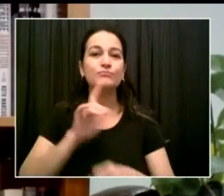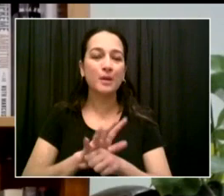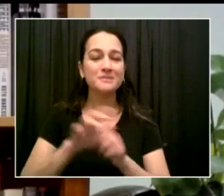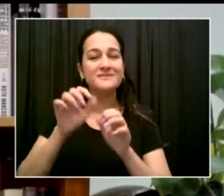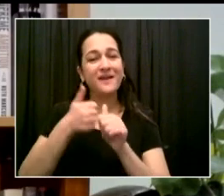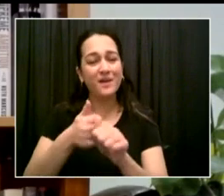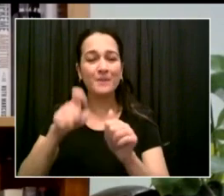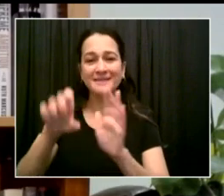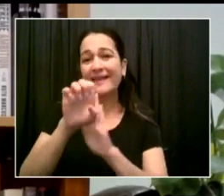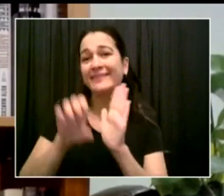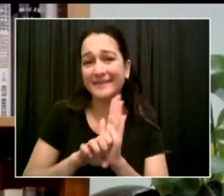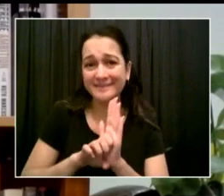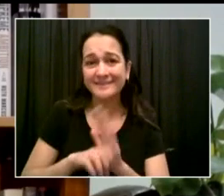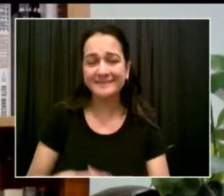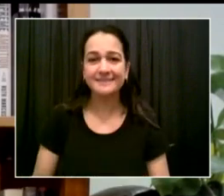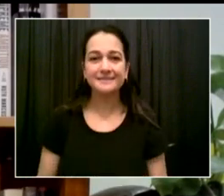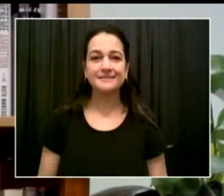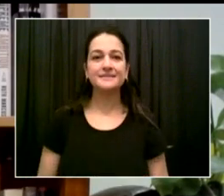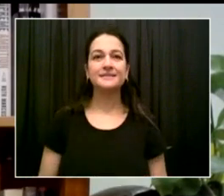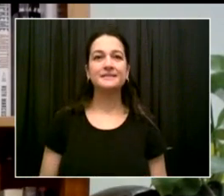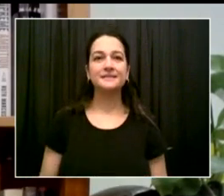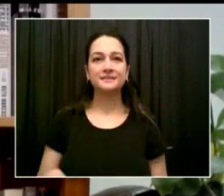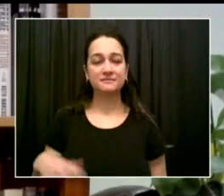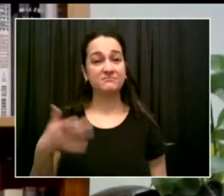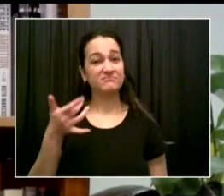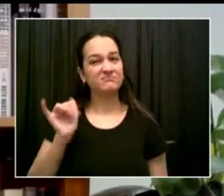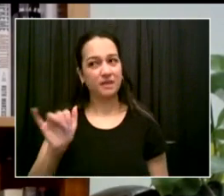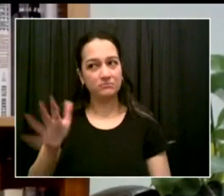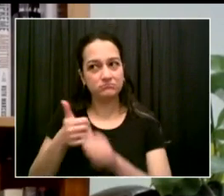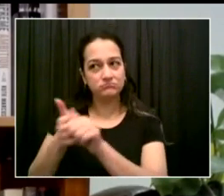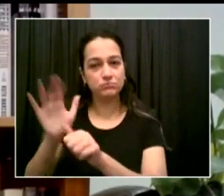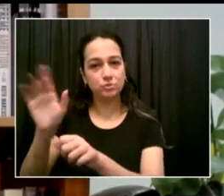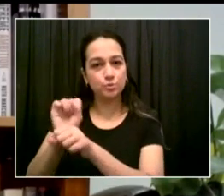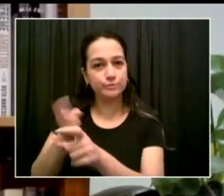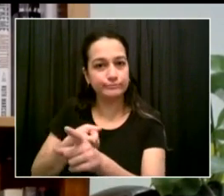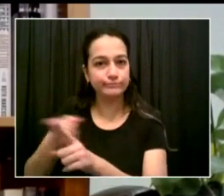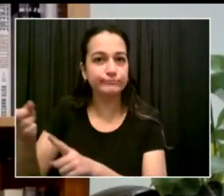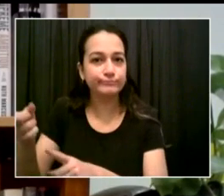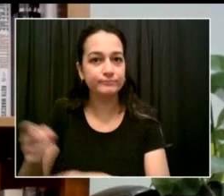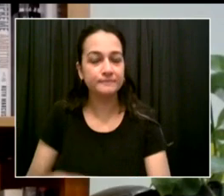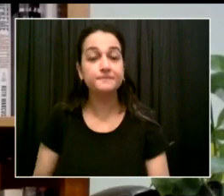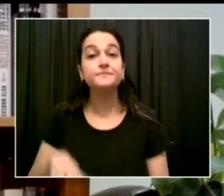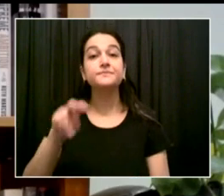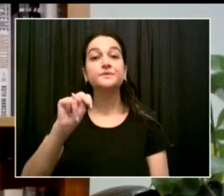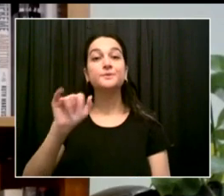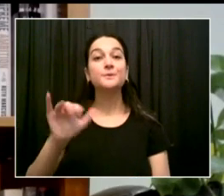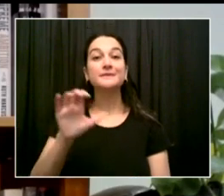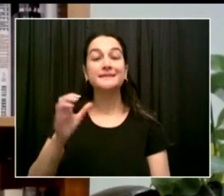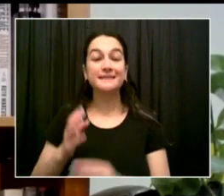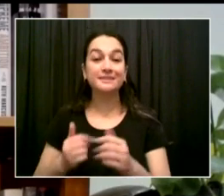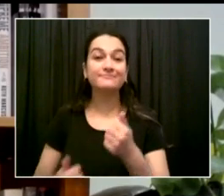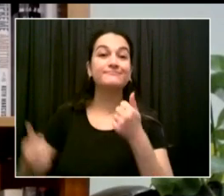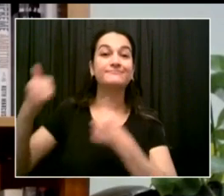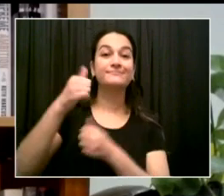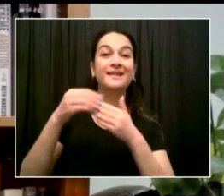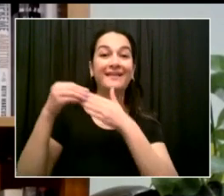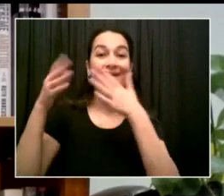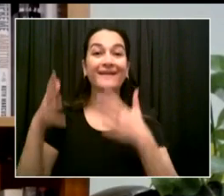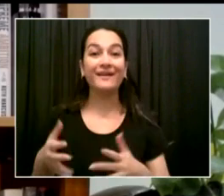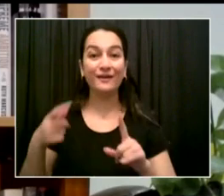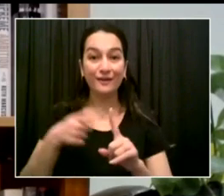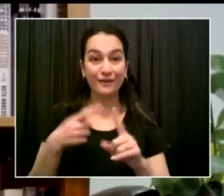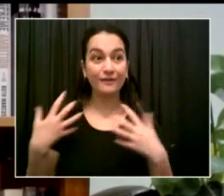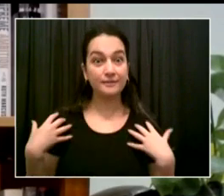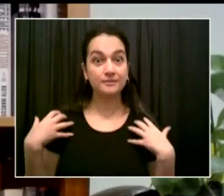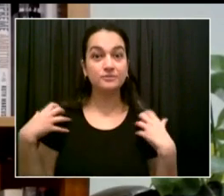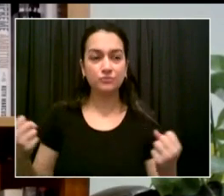York City is taking the lead on this, being courageous, and doing the right thing, and making healthcare live up to